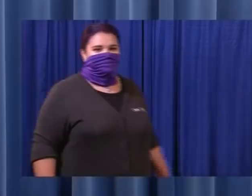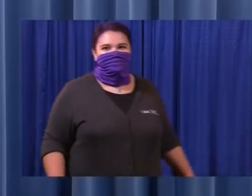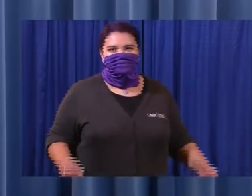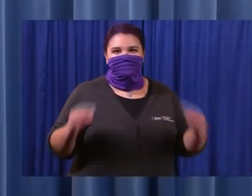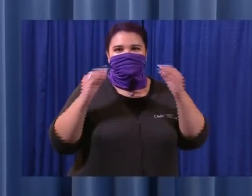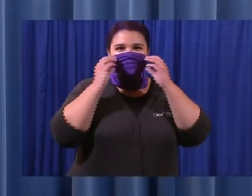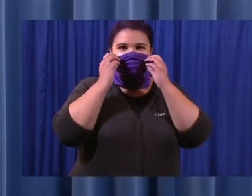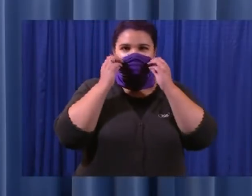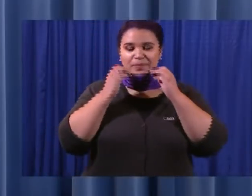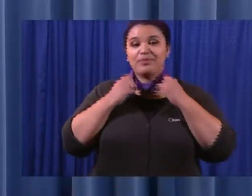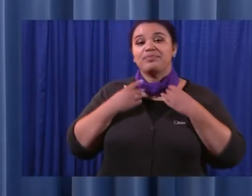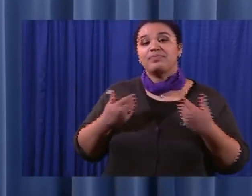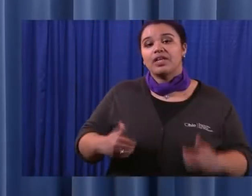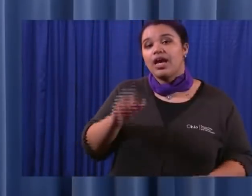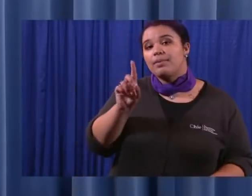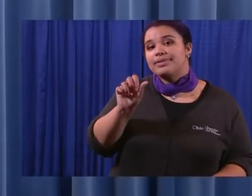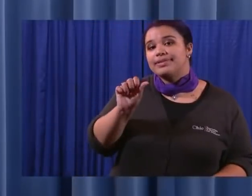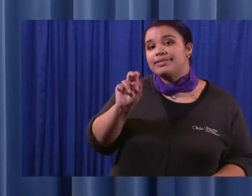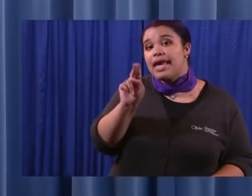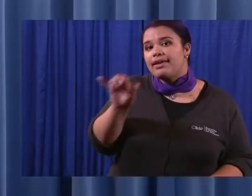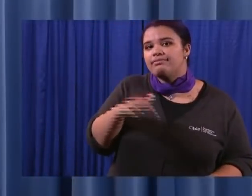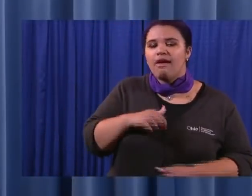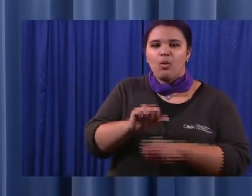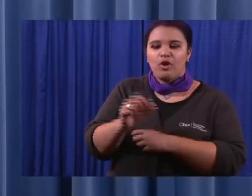Hi, this is Danny Eldridge with Hannah News Service.